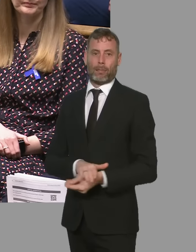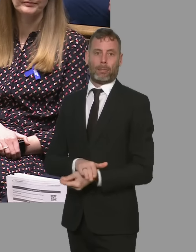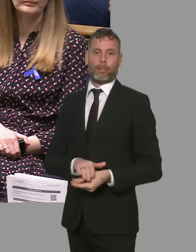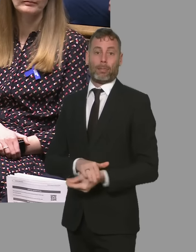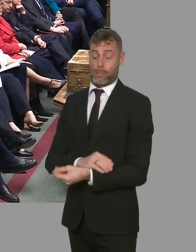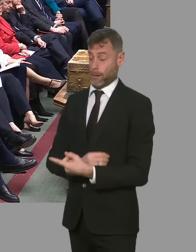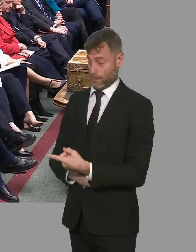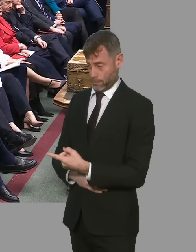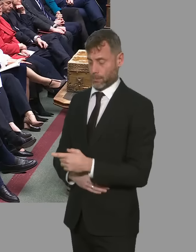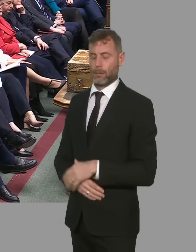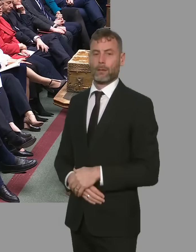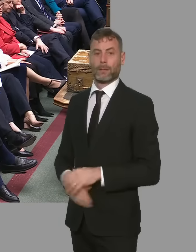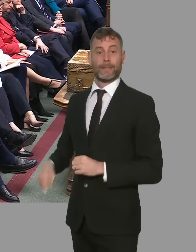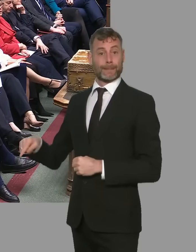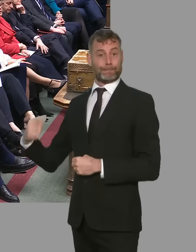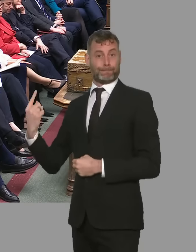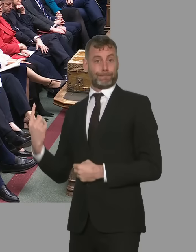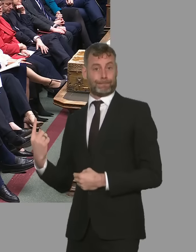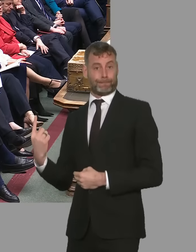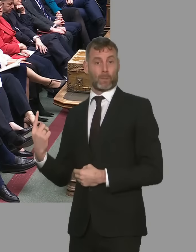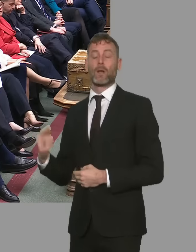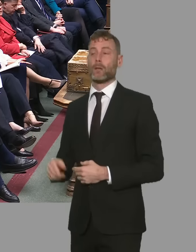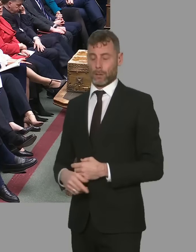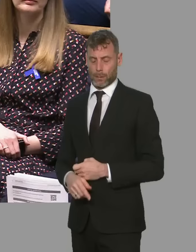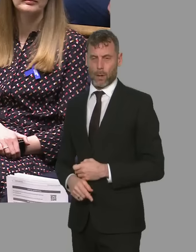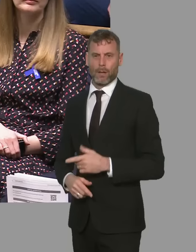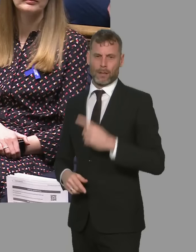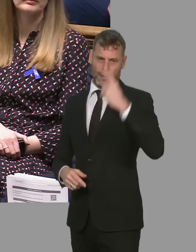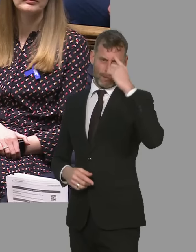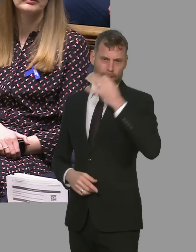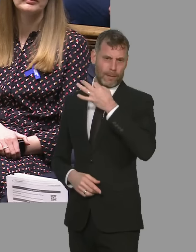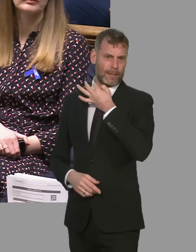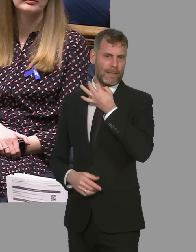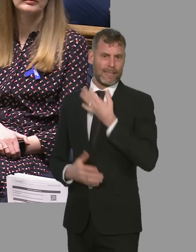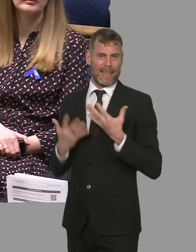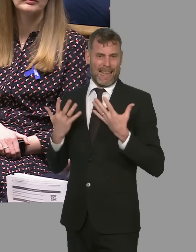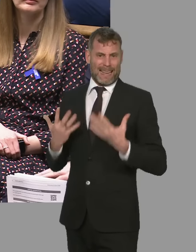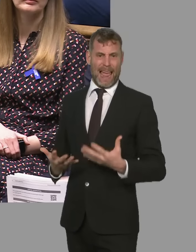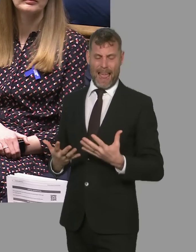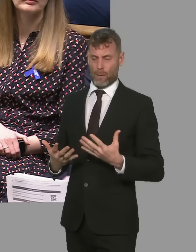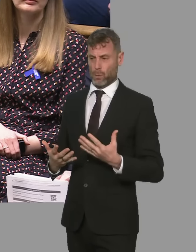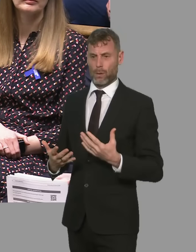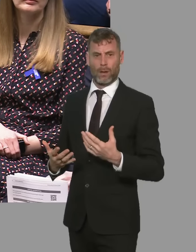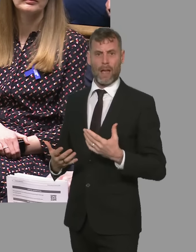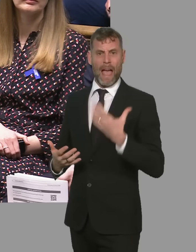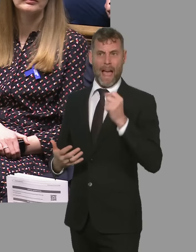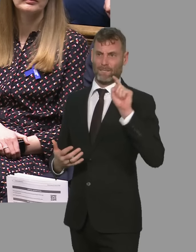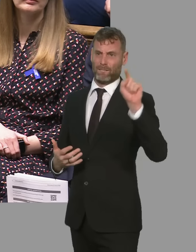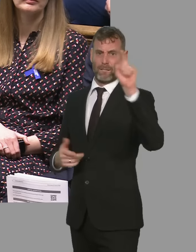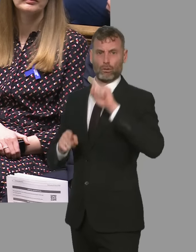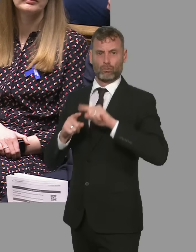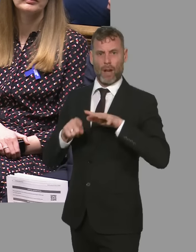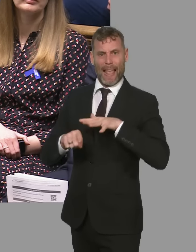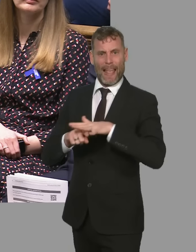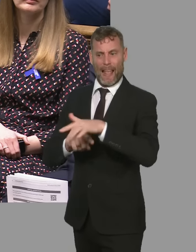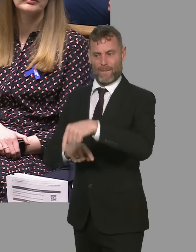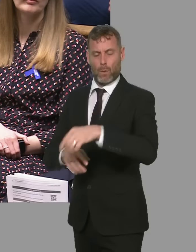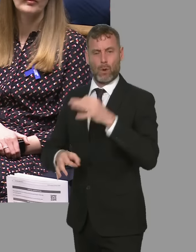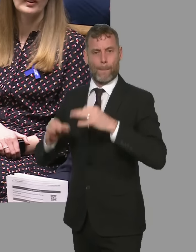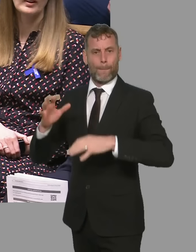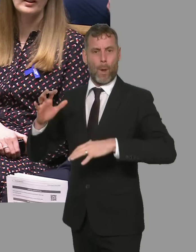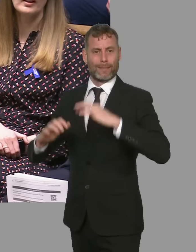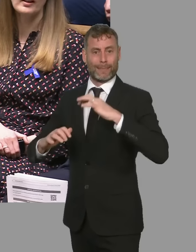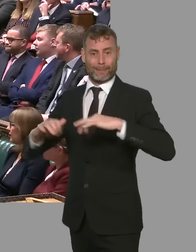undermine our democracy? And will he set out what concrete steps he is taking to crack down on foreign interference in